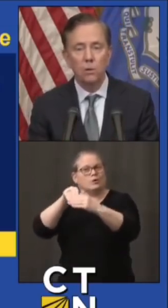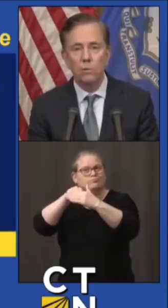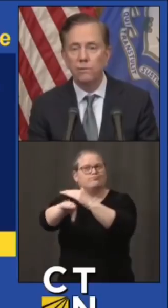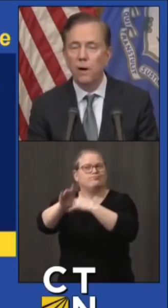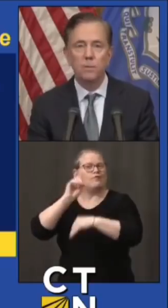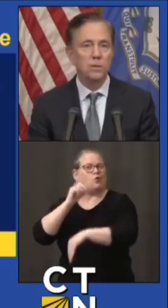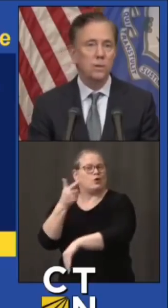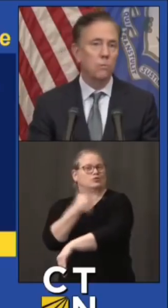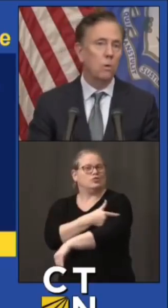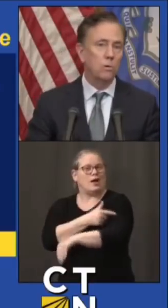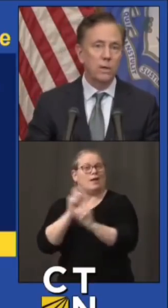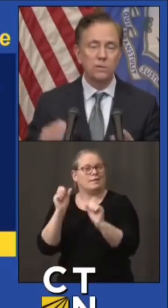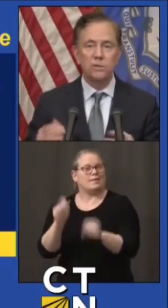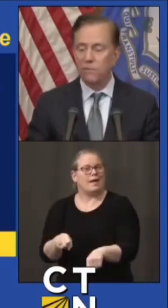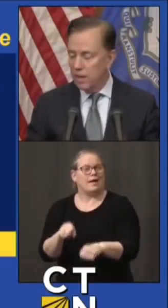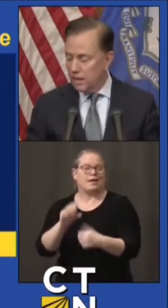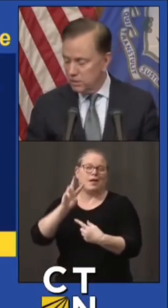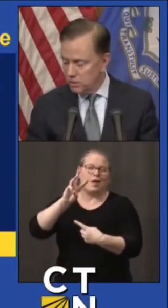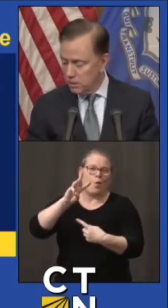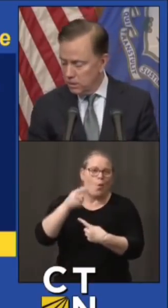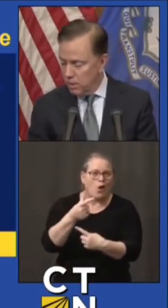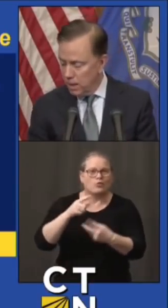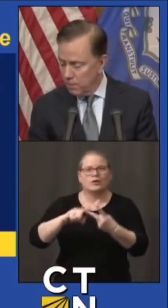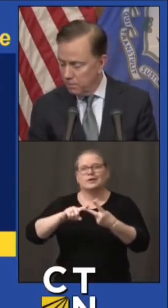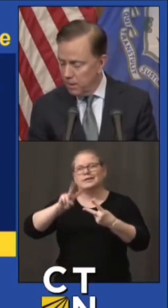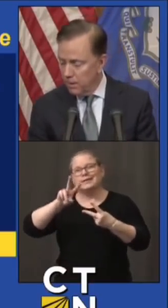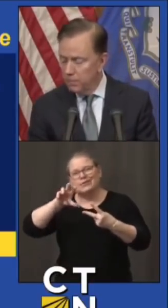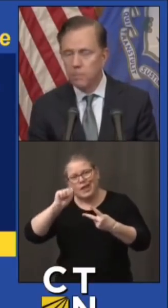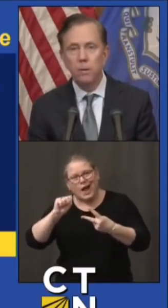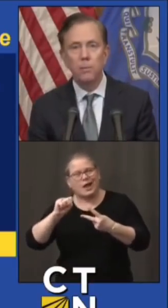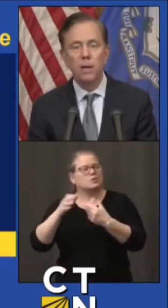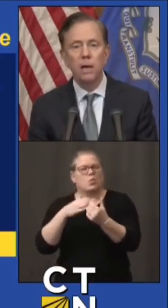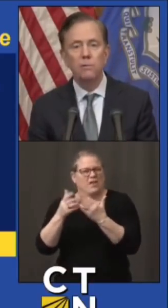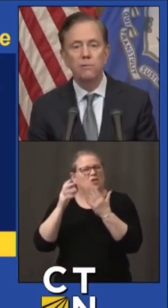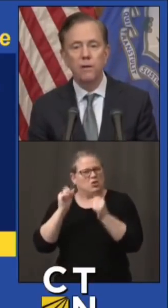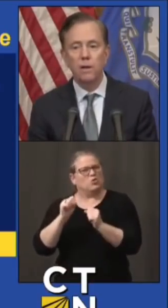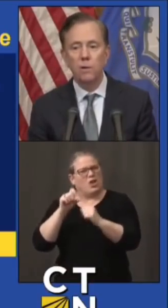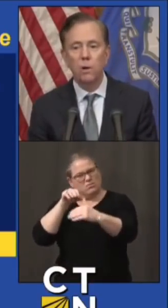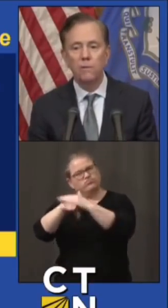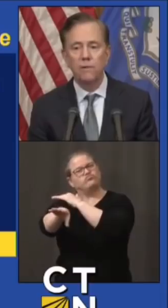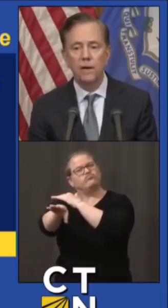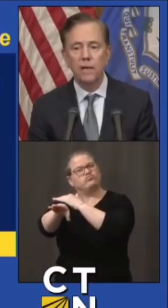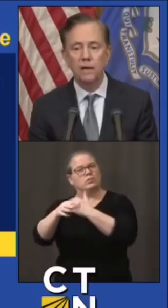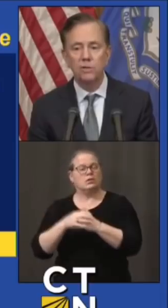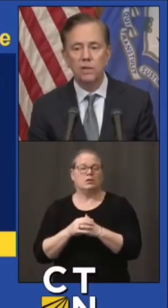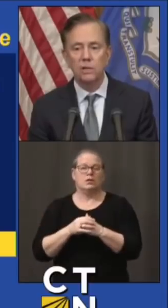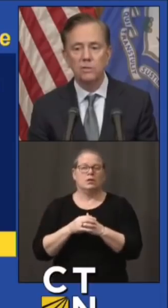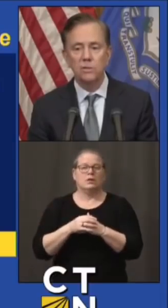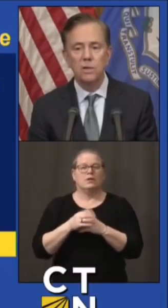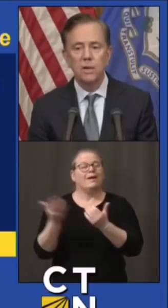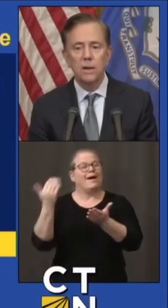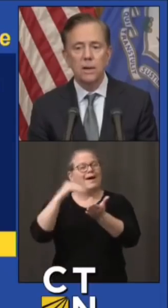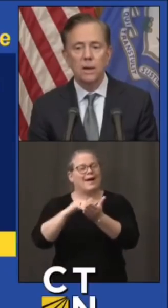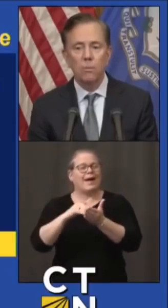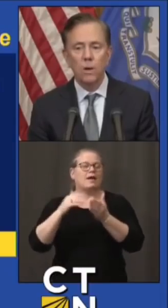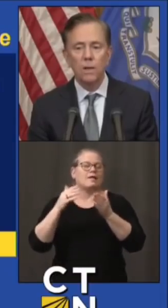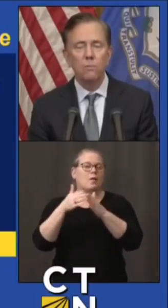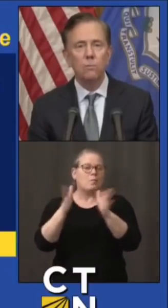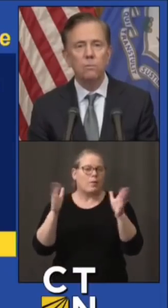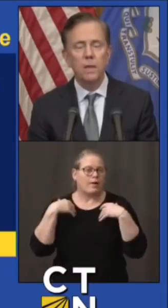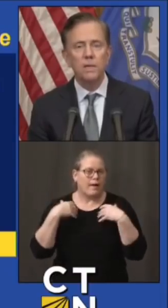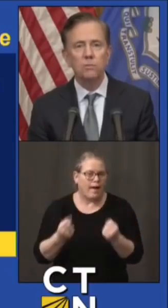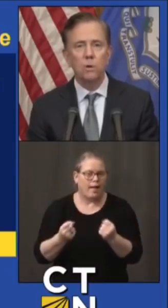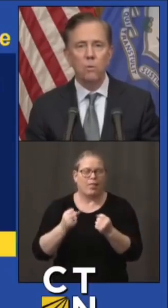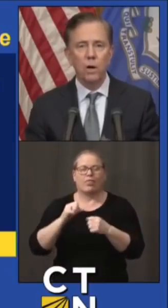at their local pharmacy, Walgreens, CVS, you name it. Public health, federally qualified health centers. One of